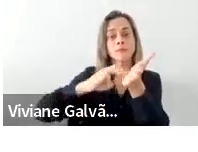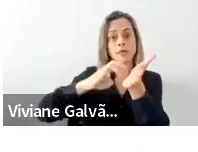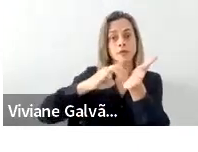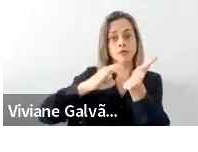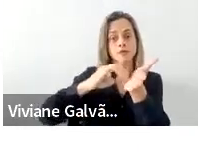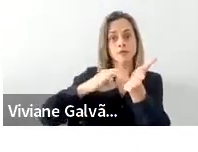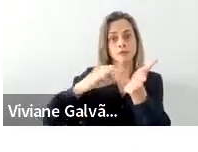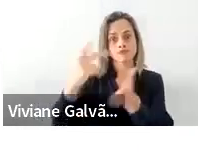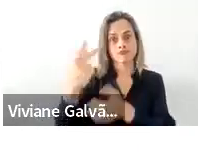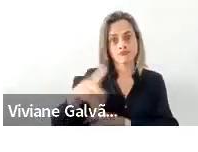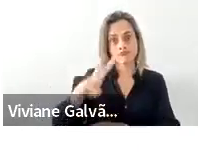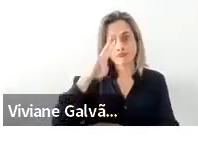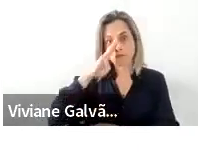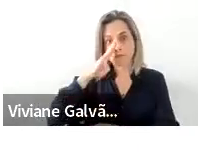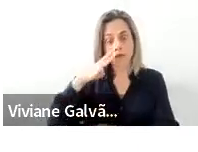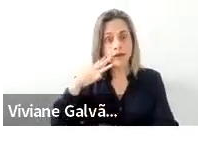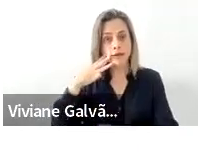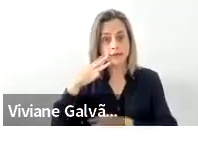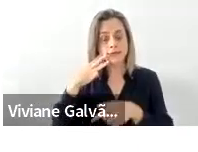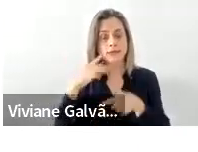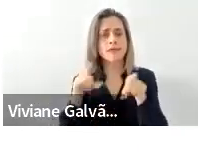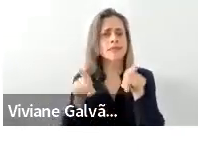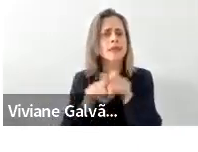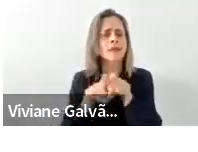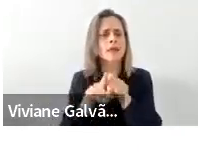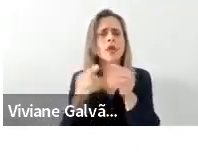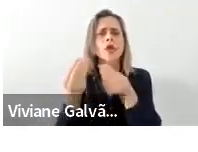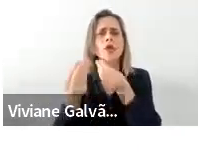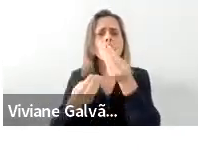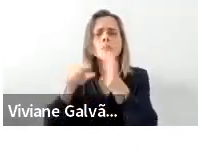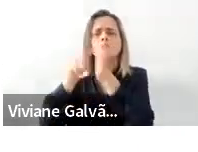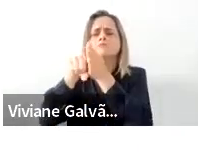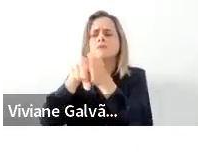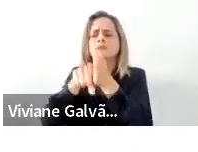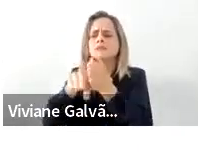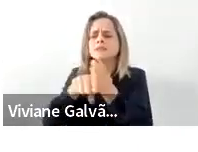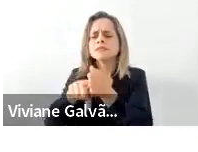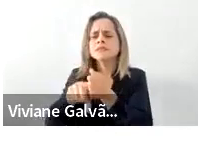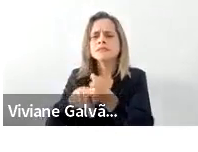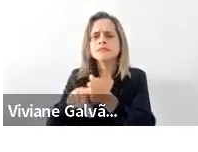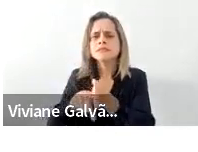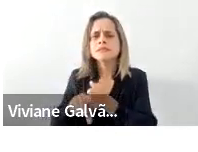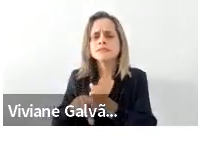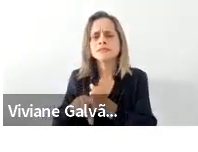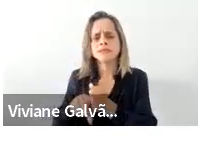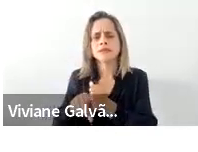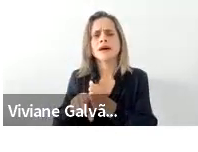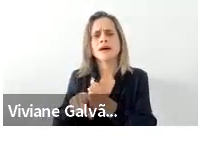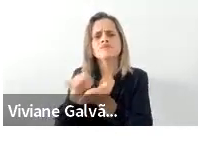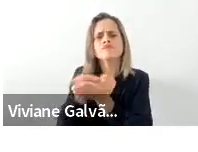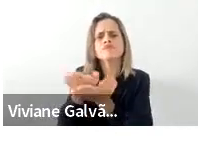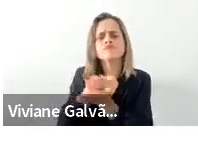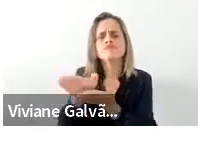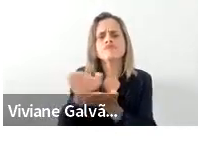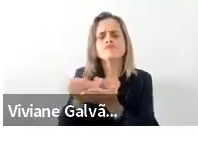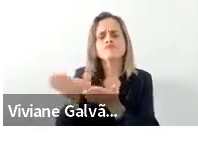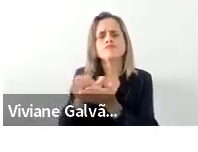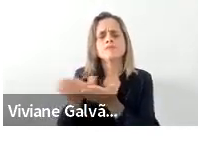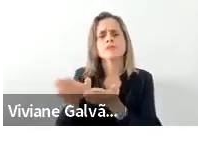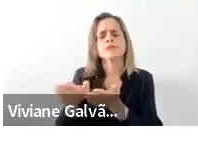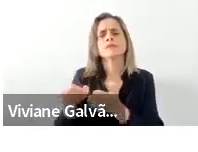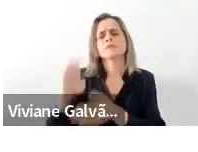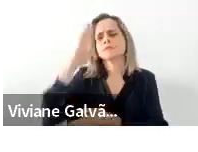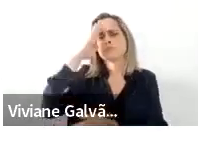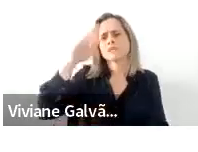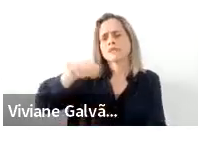major contributions in relation to the materialist conception of history, and more specifically, the method